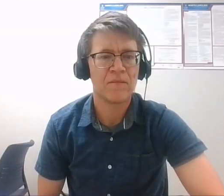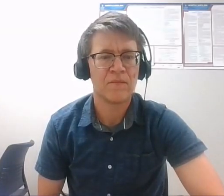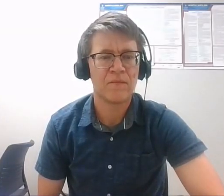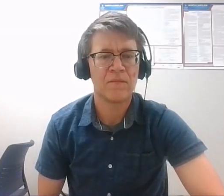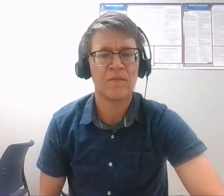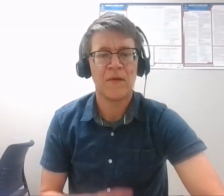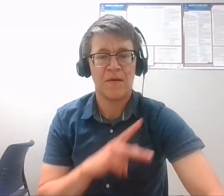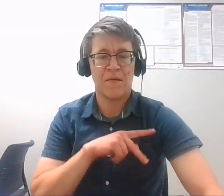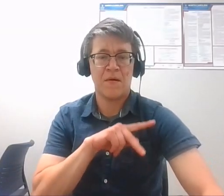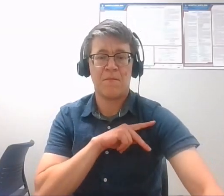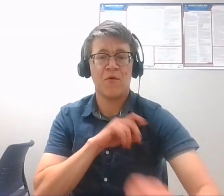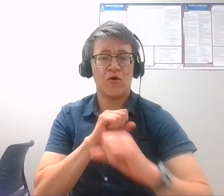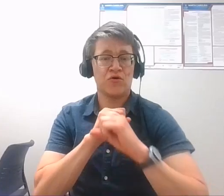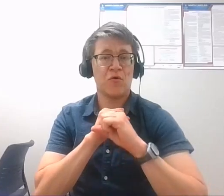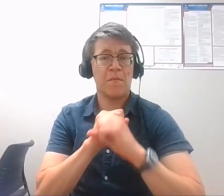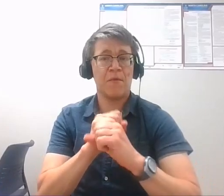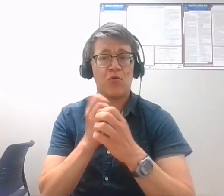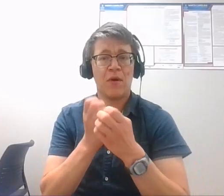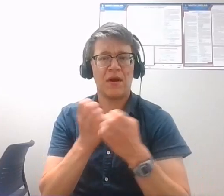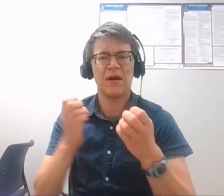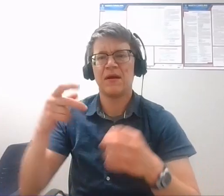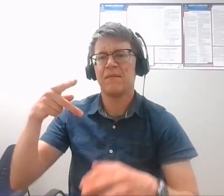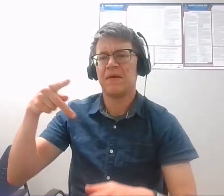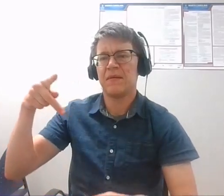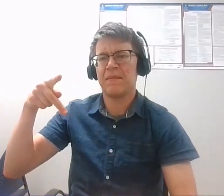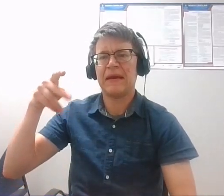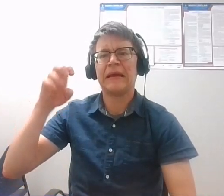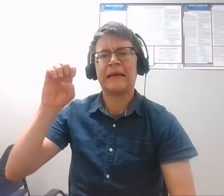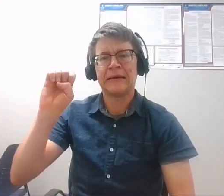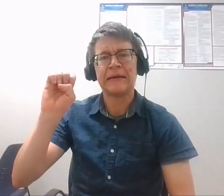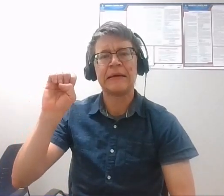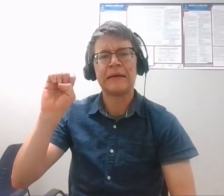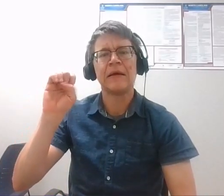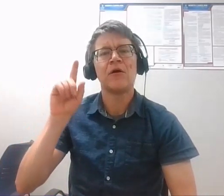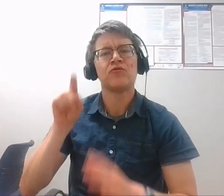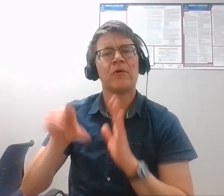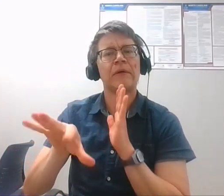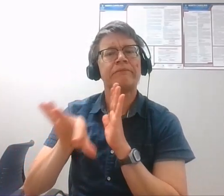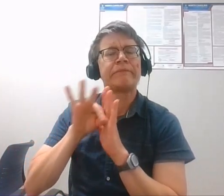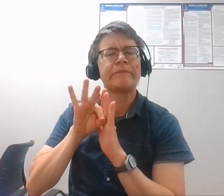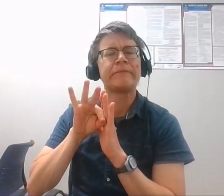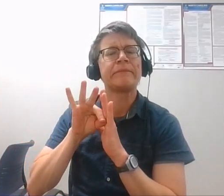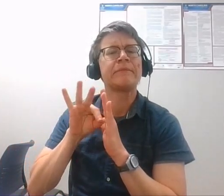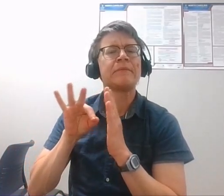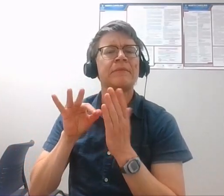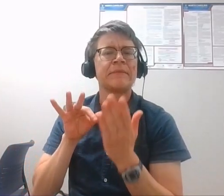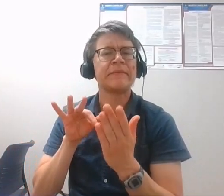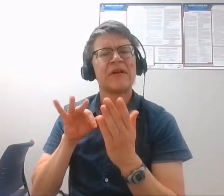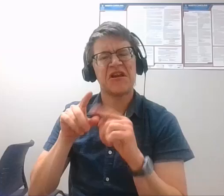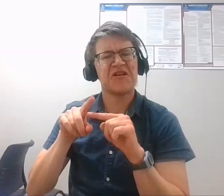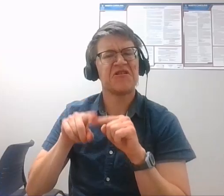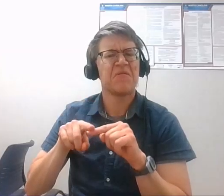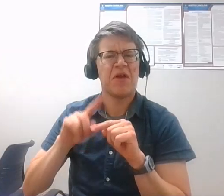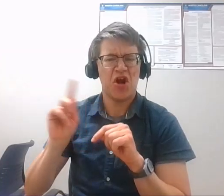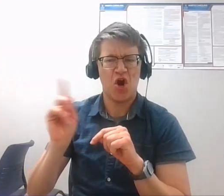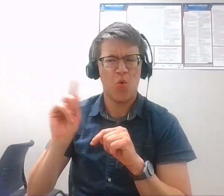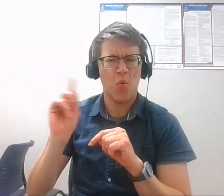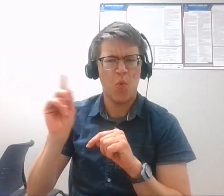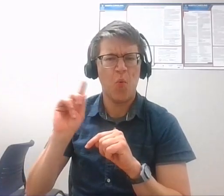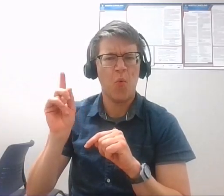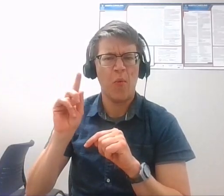Personal protective equipment should be selected based upon proximity to the patient and the likelihood of contact with any blood or body